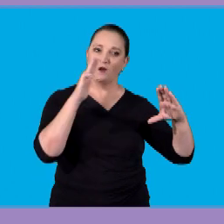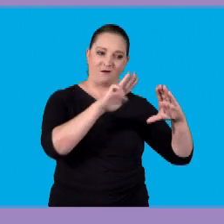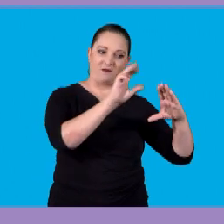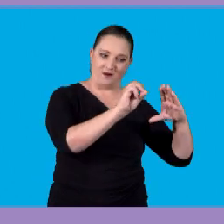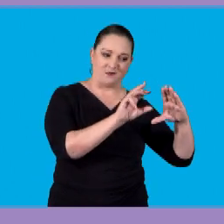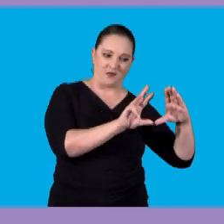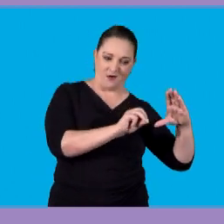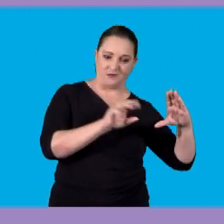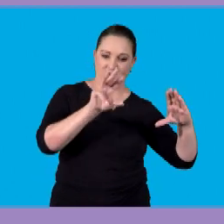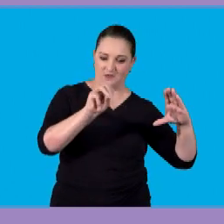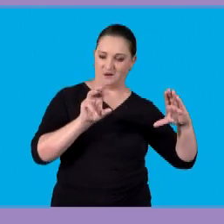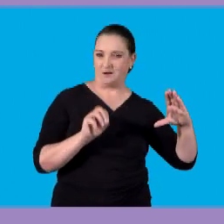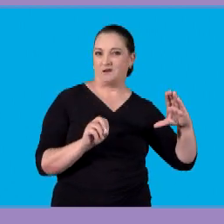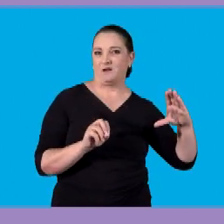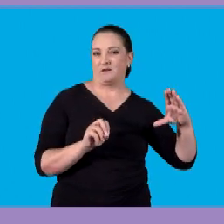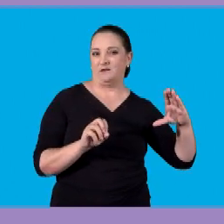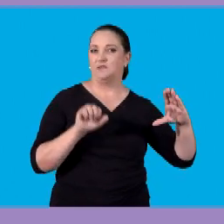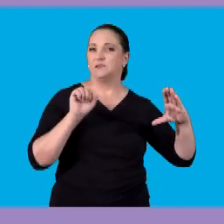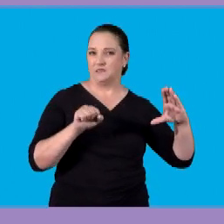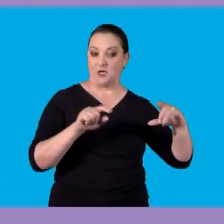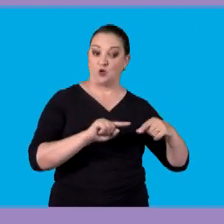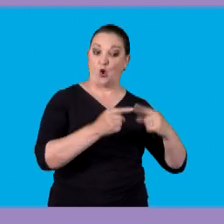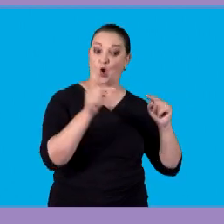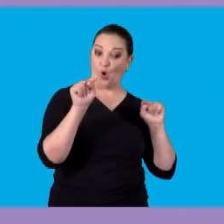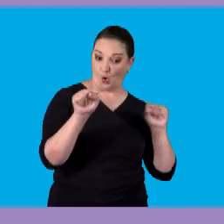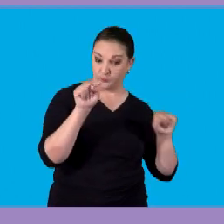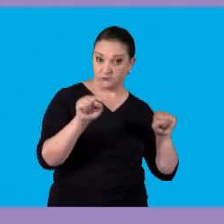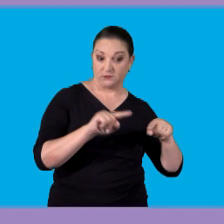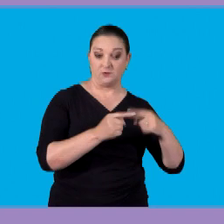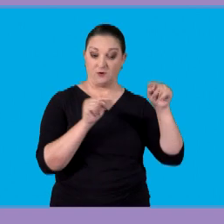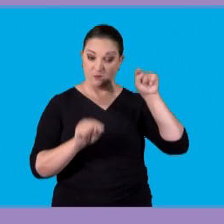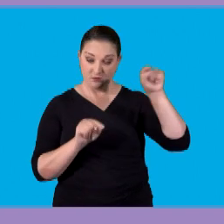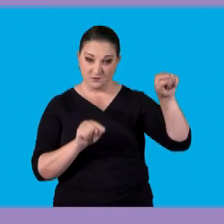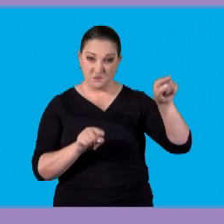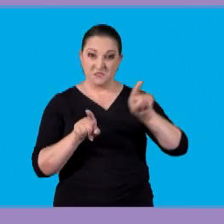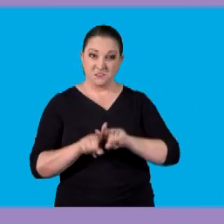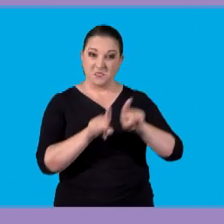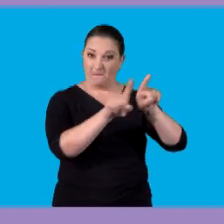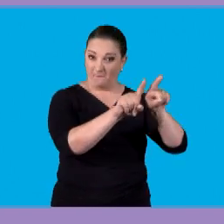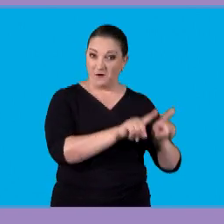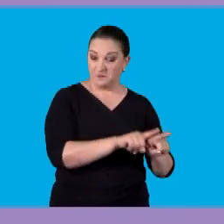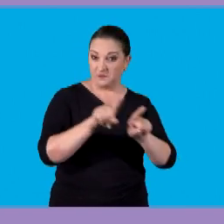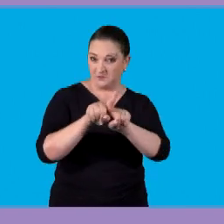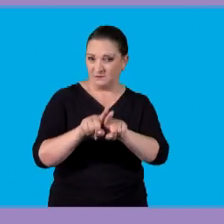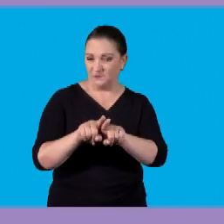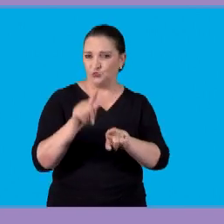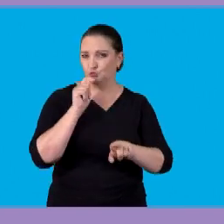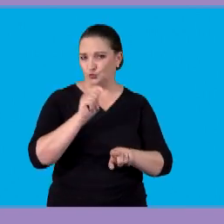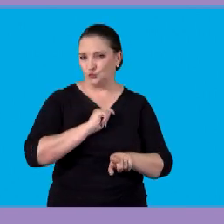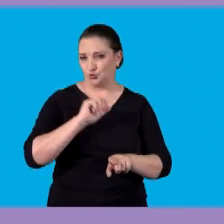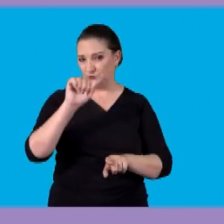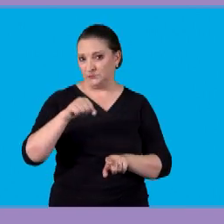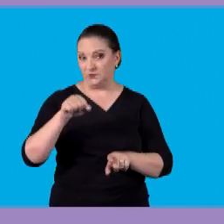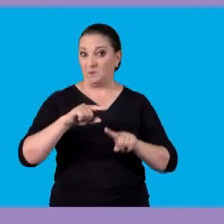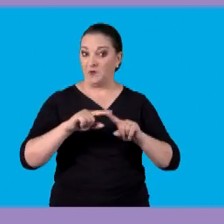known, and they are 90 degrees. So in a parallelogram, yes, the opposite angles are equal, which is also true